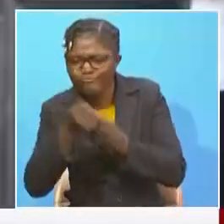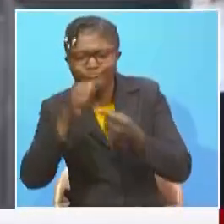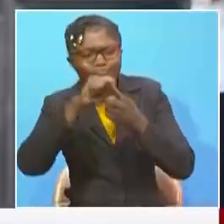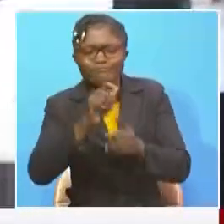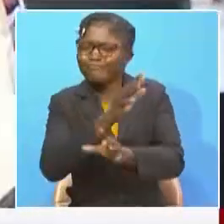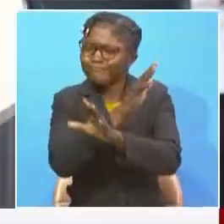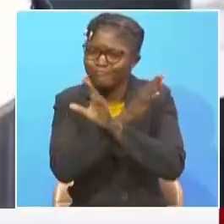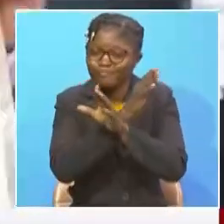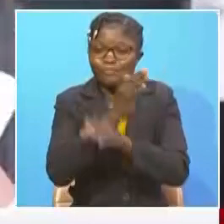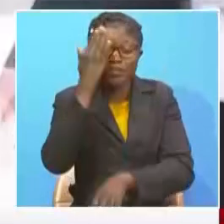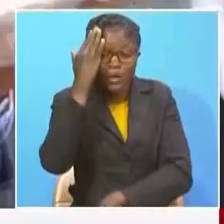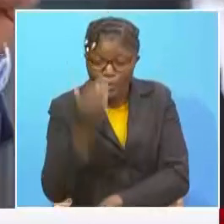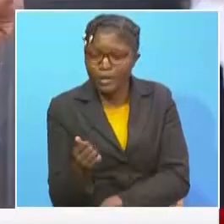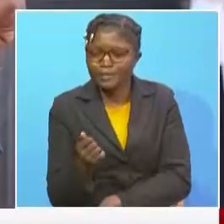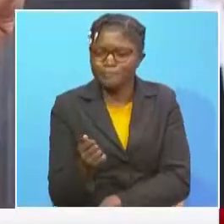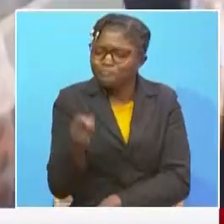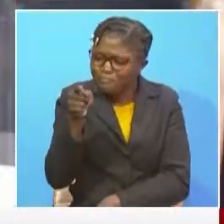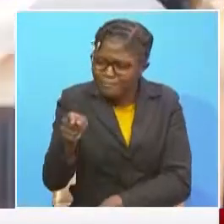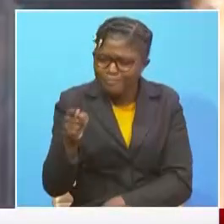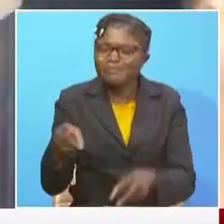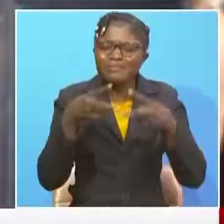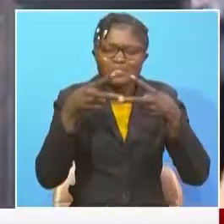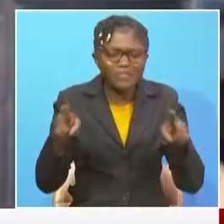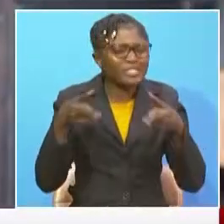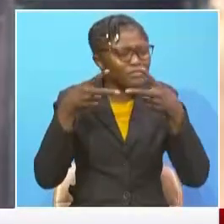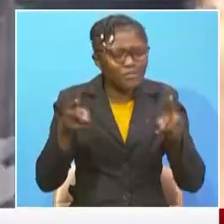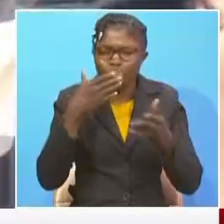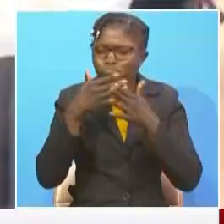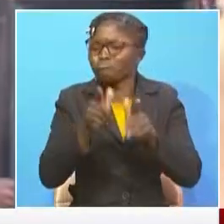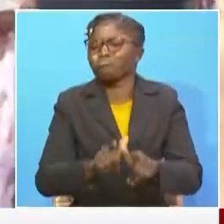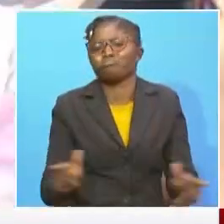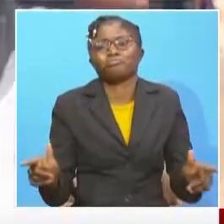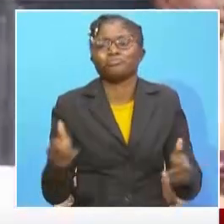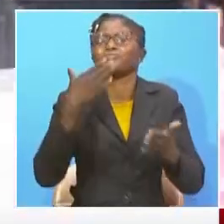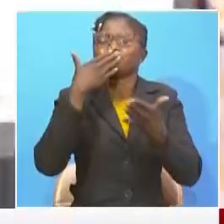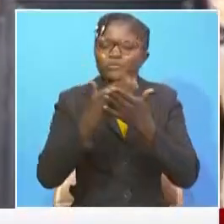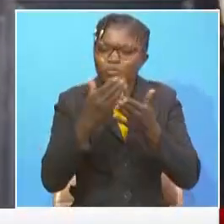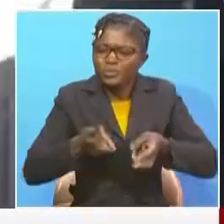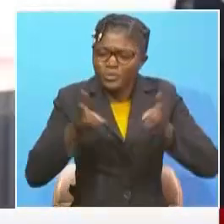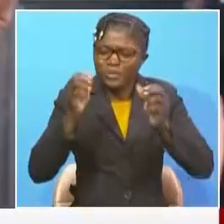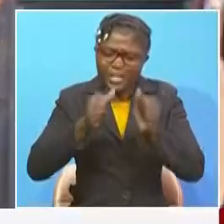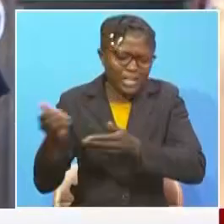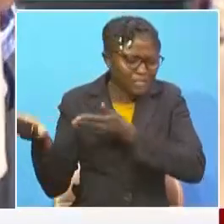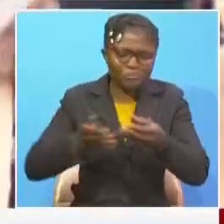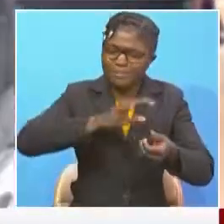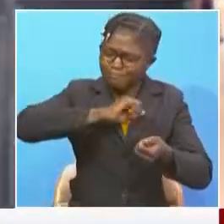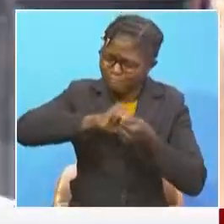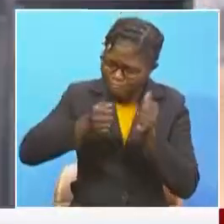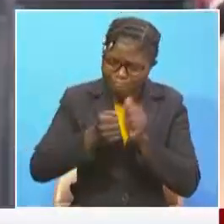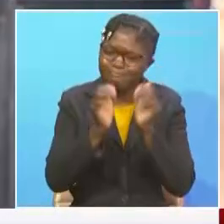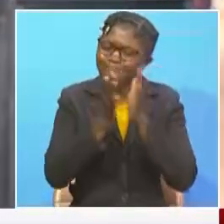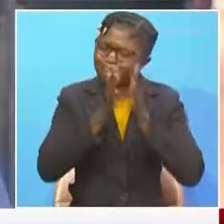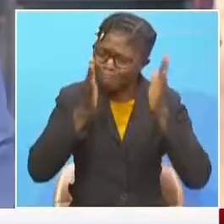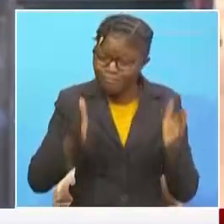mwatu. Chifukwa, this is a very fertile ground. Ninjira ina mwinga tibwele serefutu ya ikuru